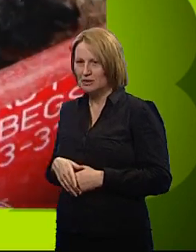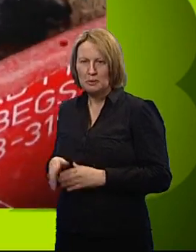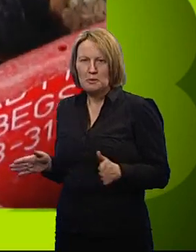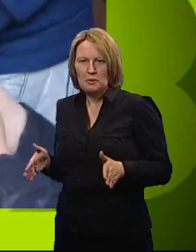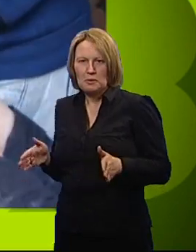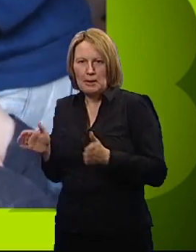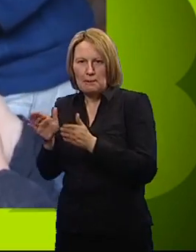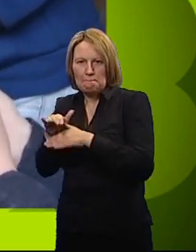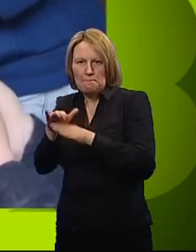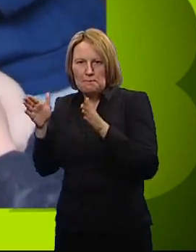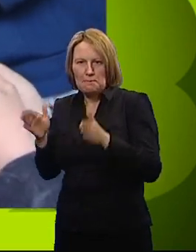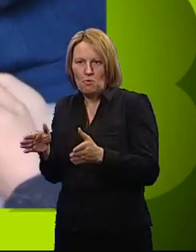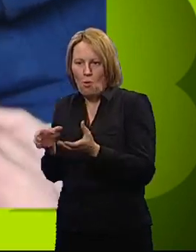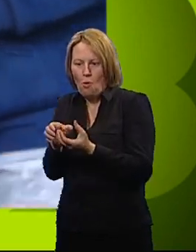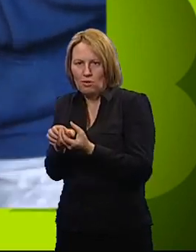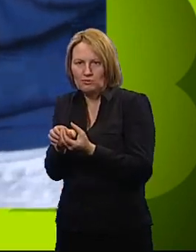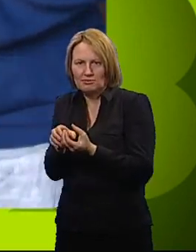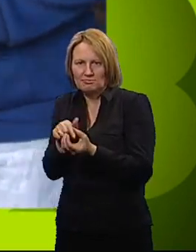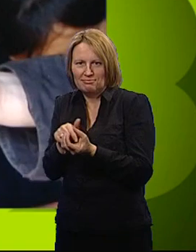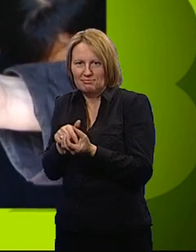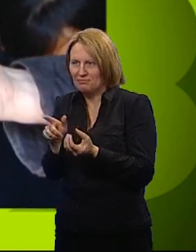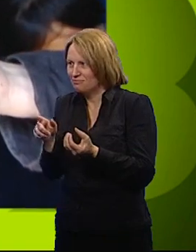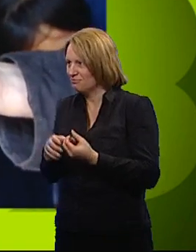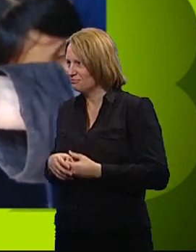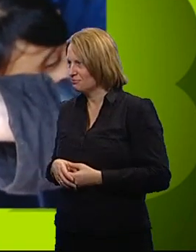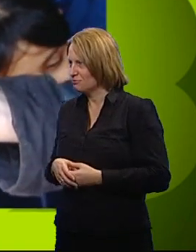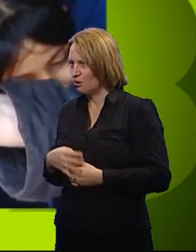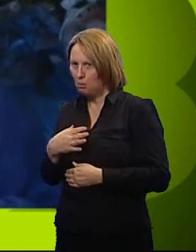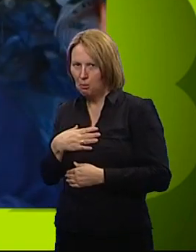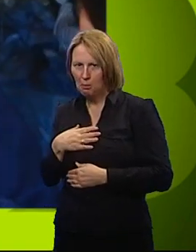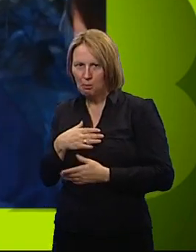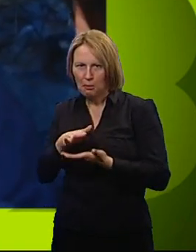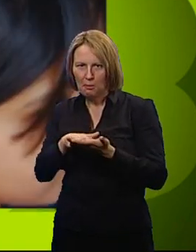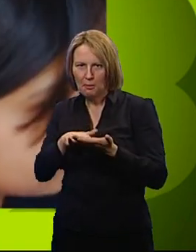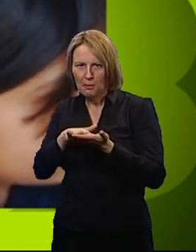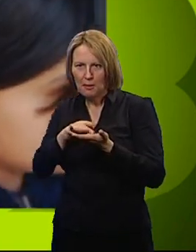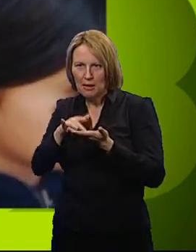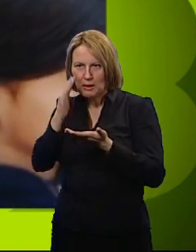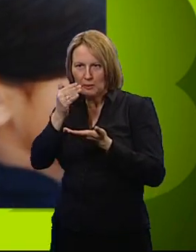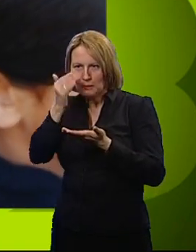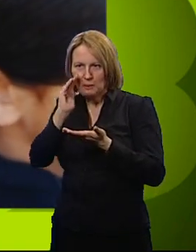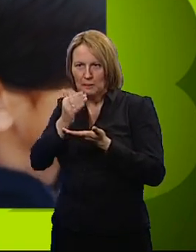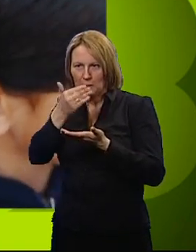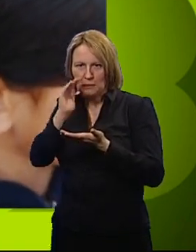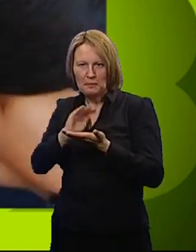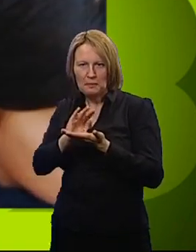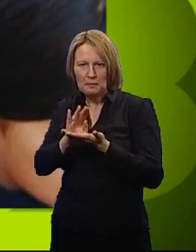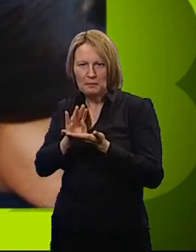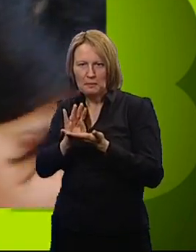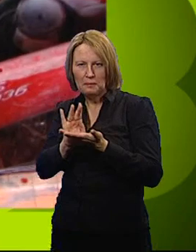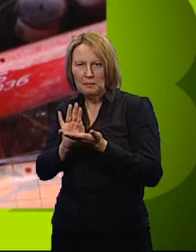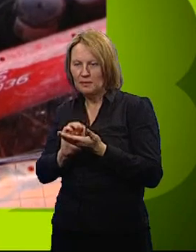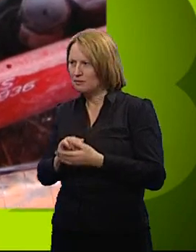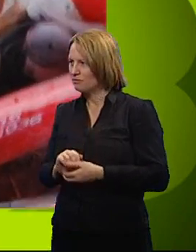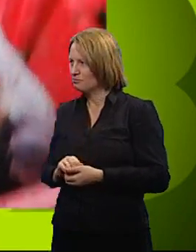guys want to pick them up and hold them, keep its wings with under your hand like that and just hold it gently and then it can't fly away. They've got the little comb on their head, so that's like the cockerel's